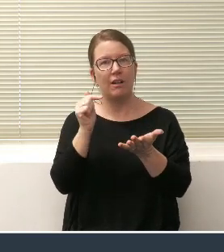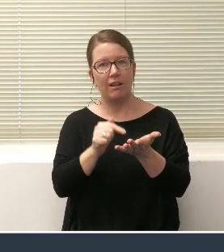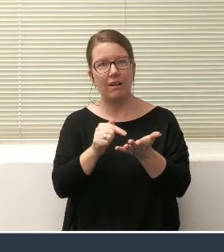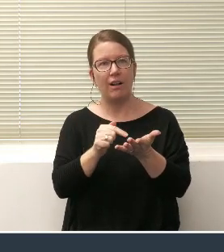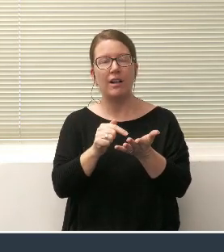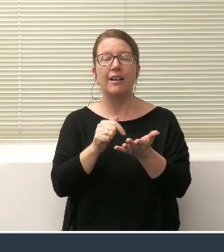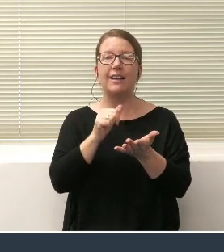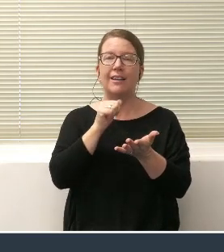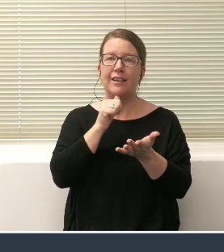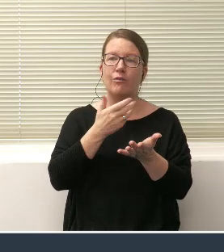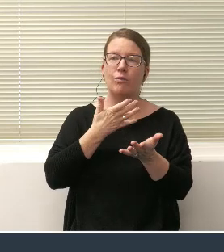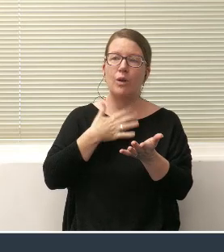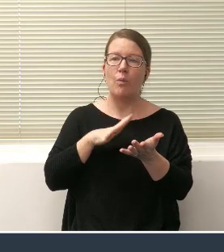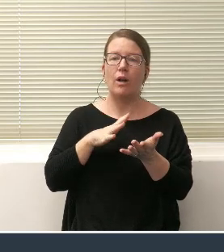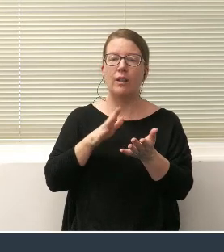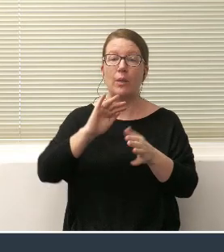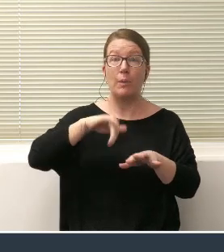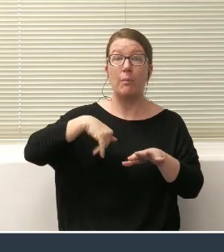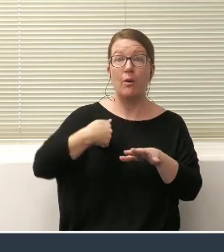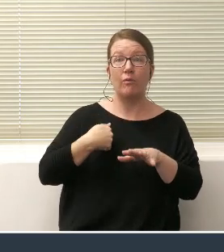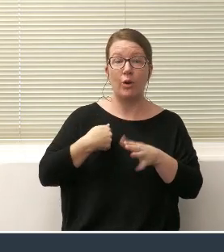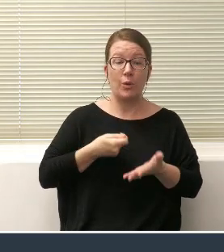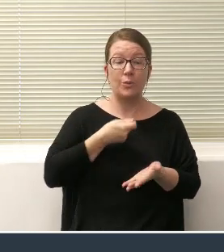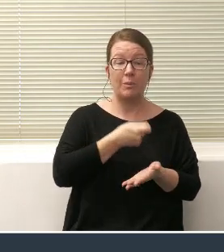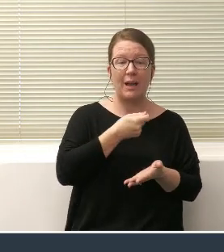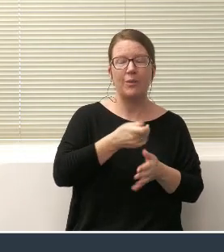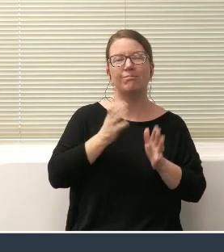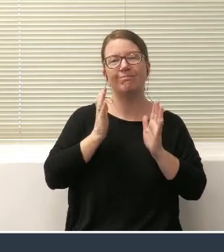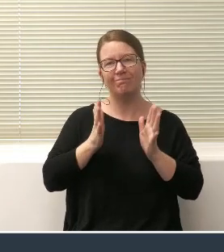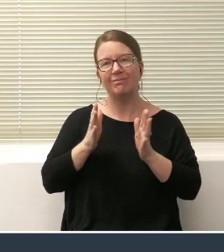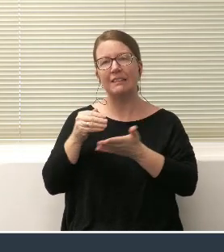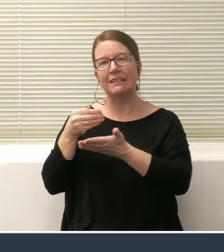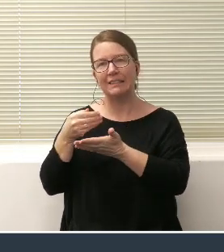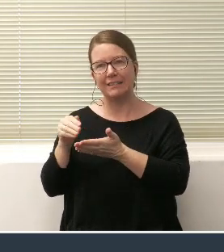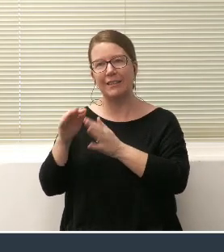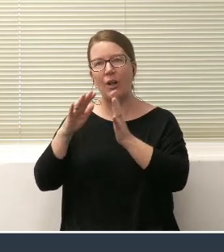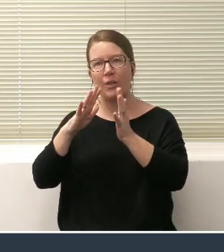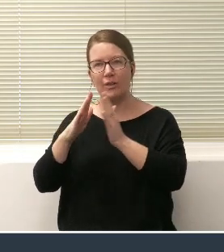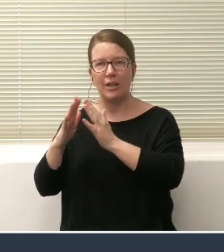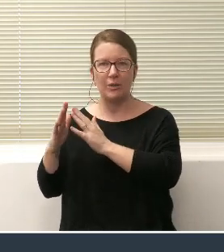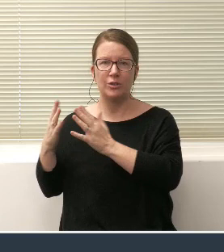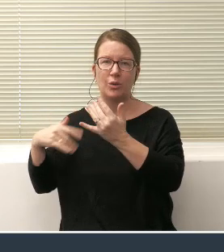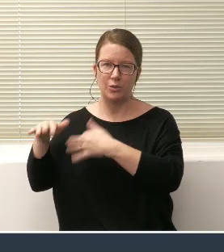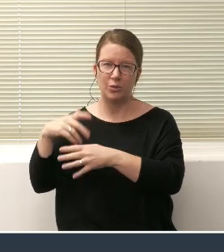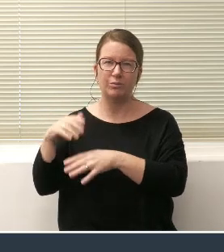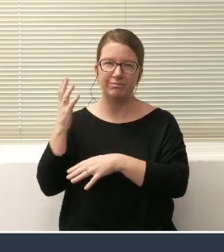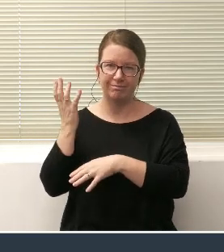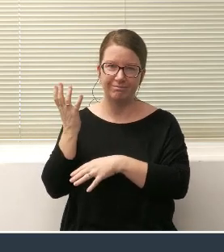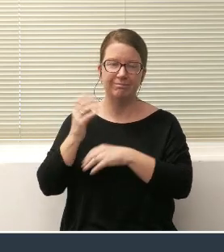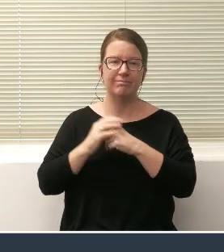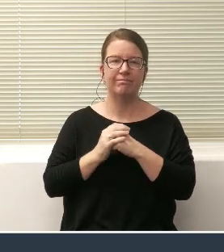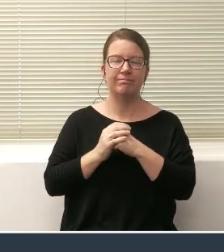the trade-off for allowing the rest of the portfolio to deliver what we want in terms of those 5 strategic priorities for our